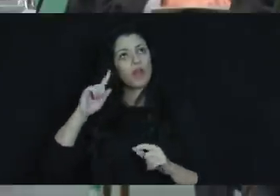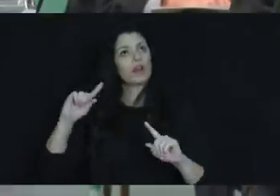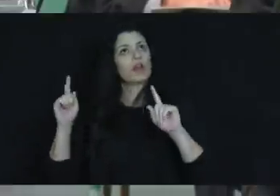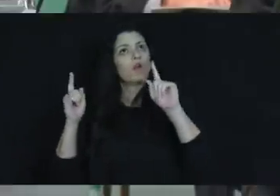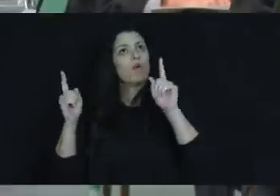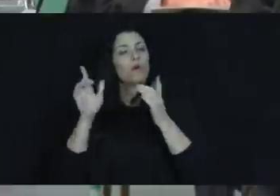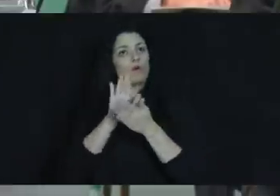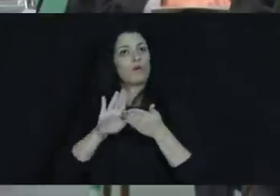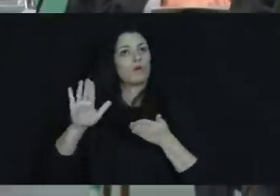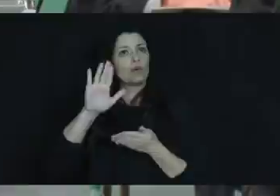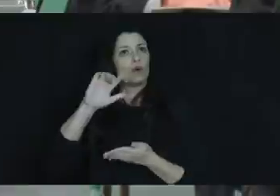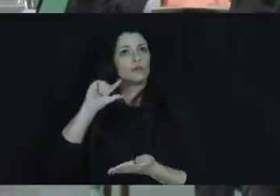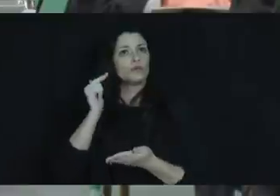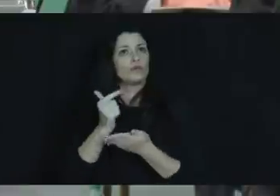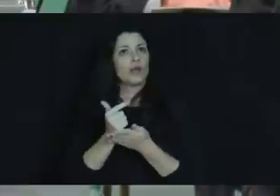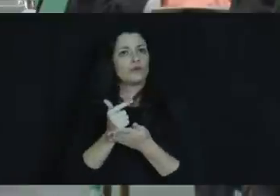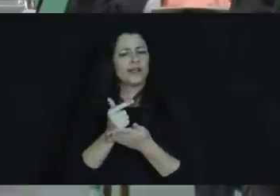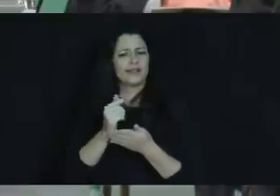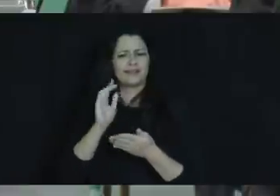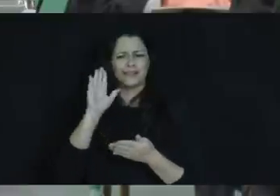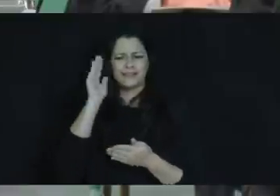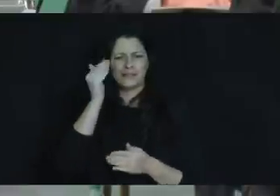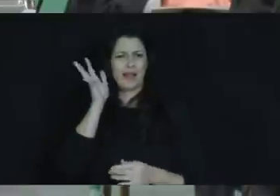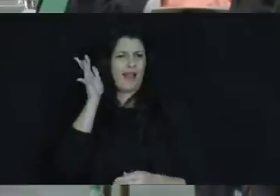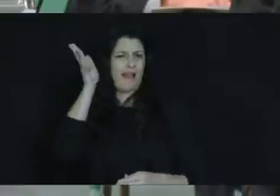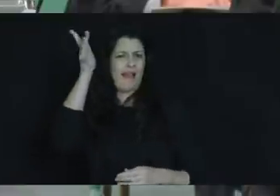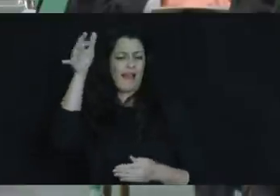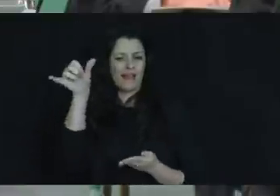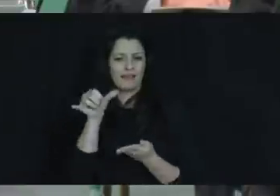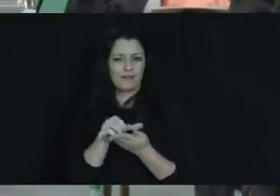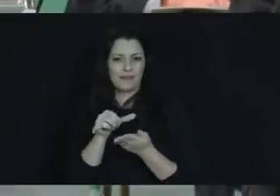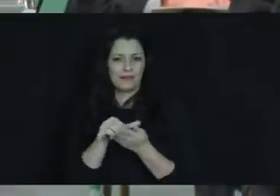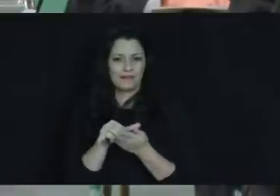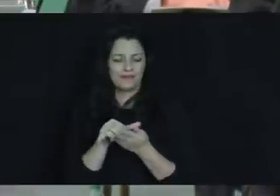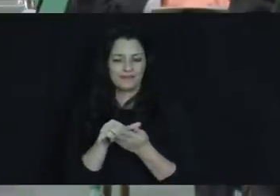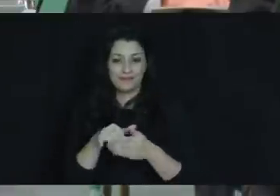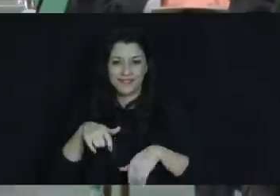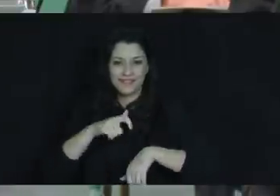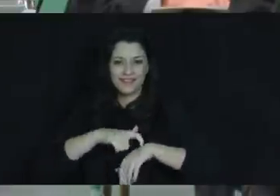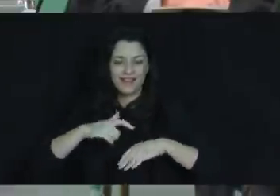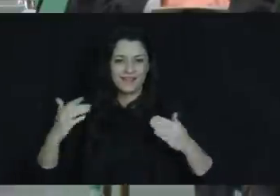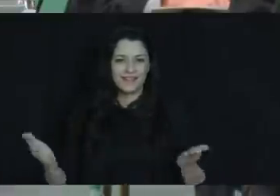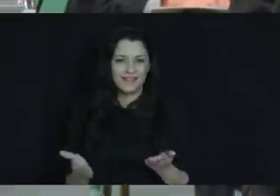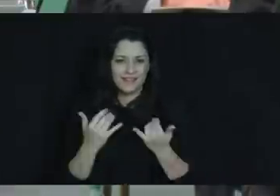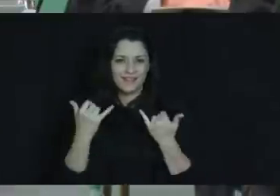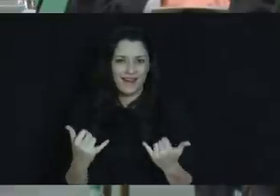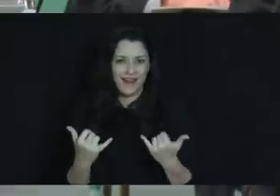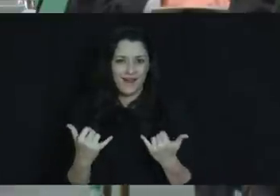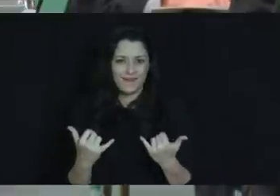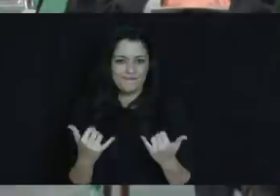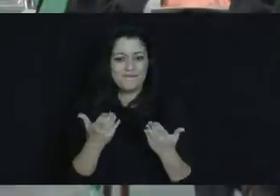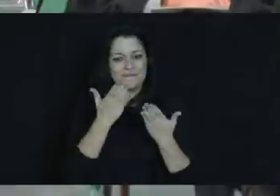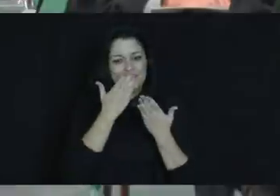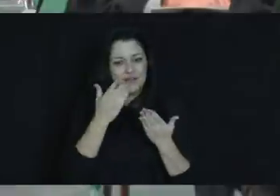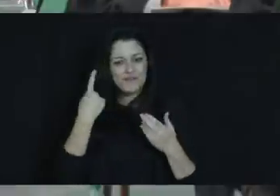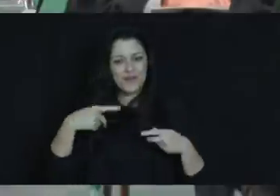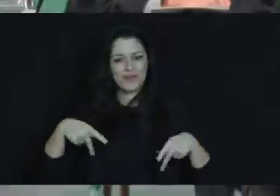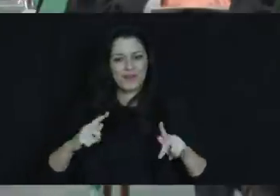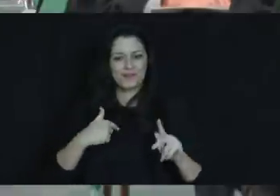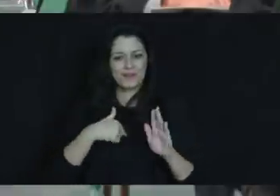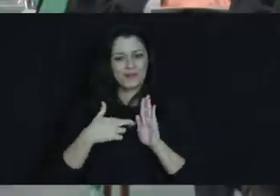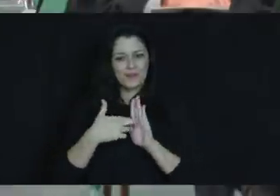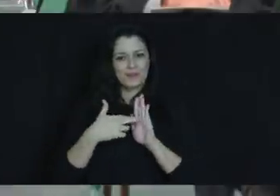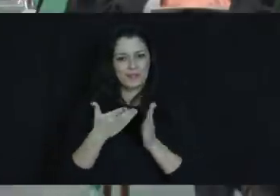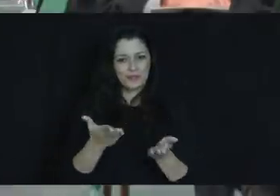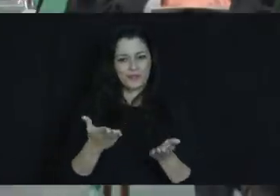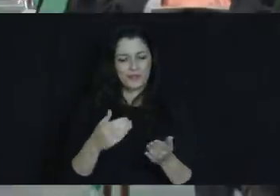reality. Thank you for allowing me to represent you as your student body president this past year. I could not